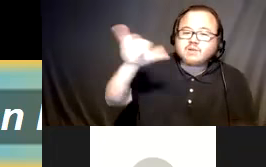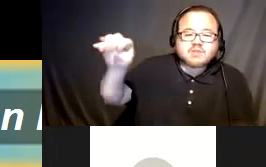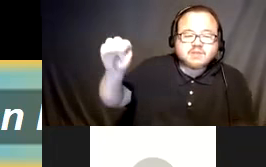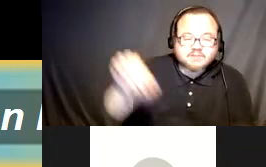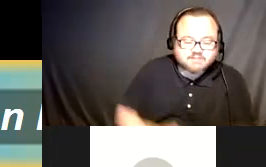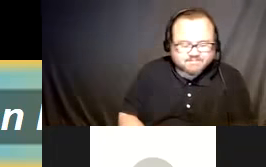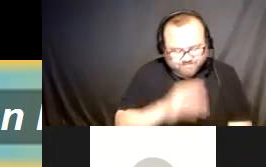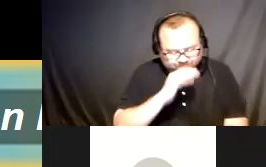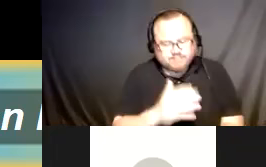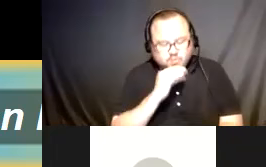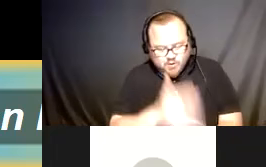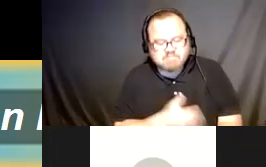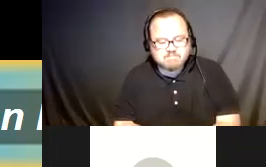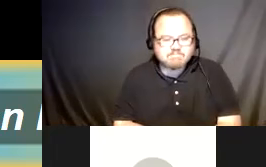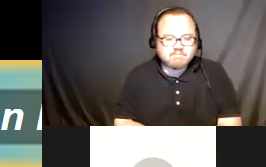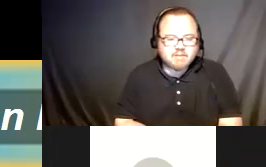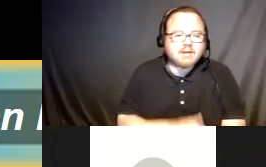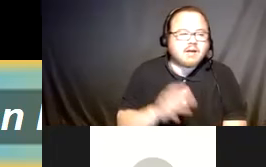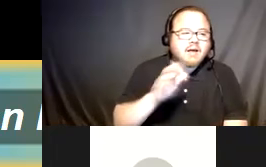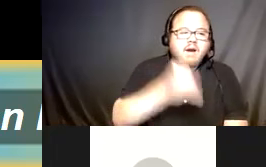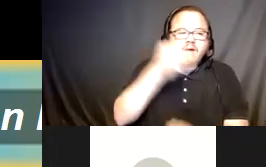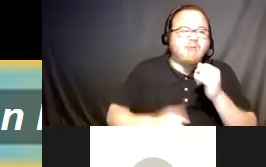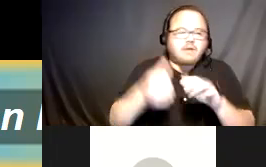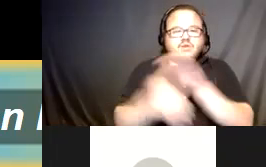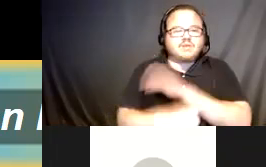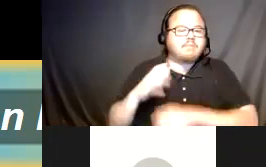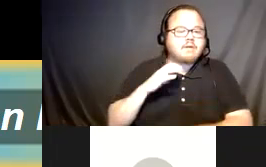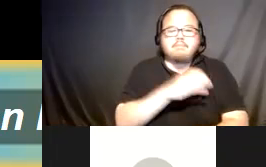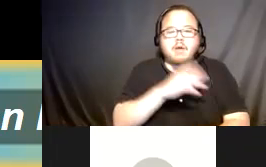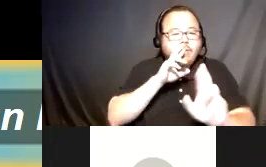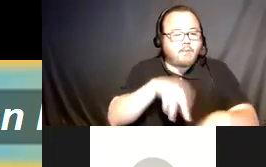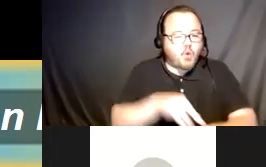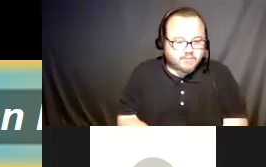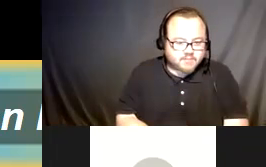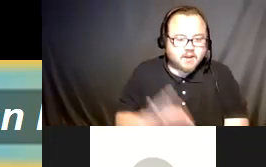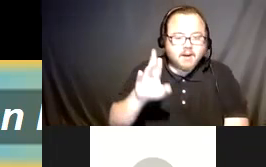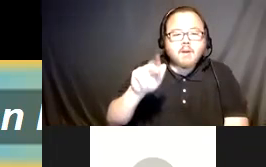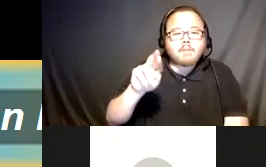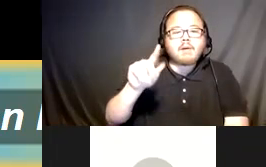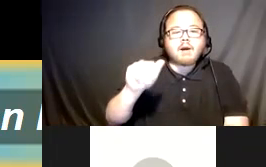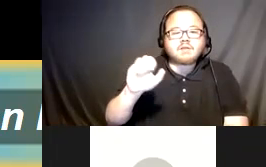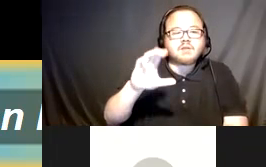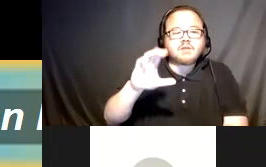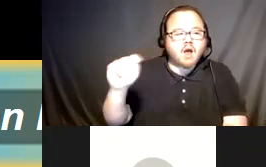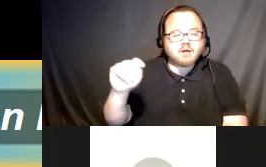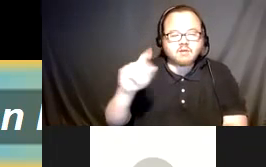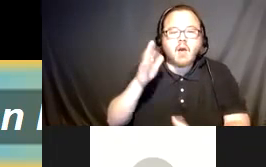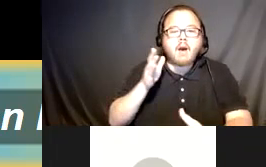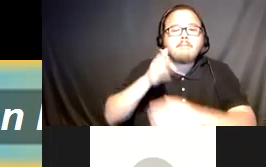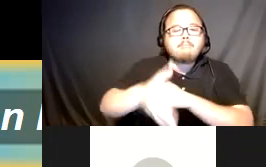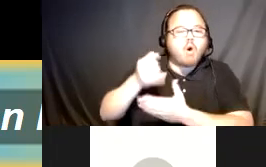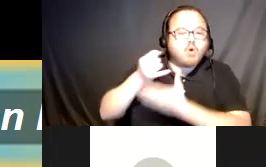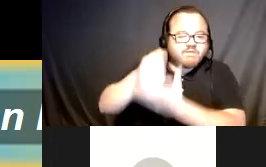Great update. Into our final subcommittee report, we are going to hear from Brenda Scott, who's the chair of postvention.